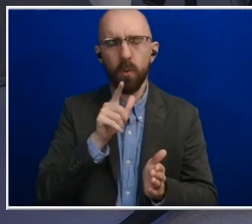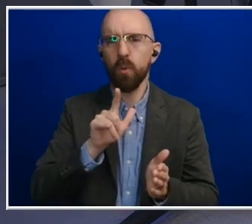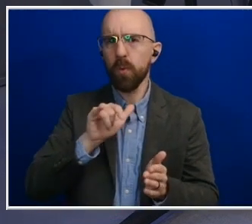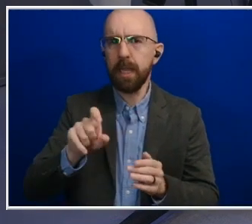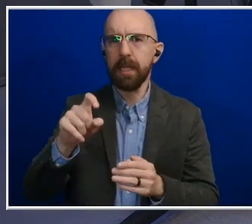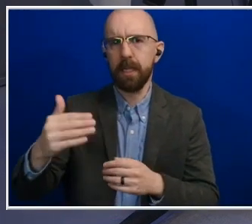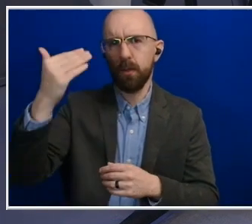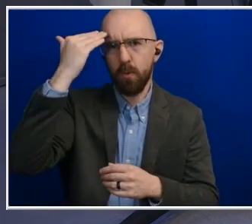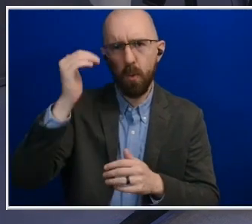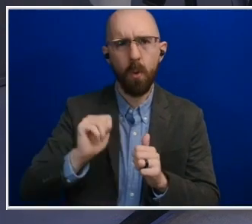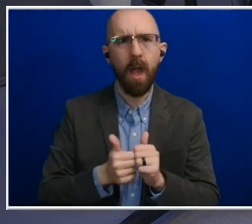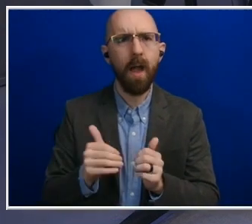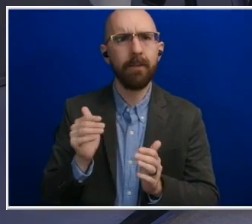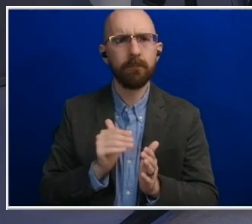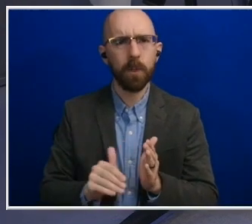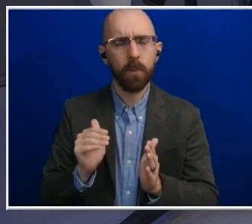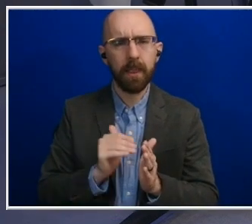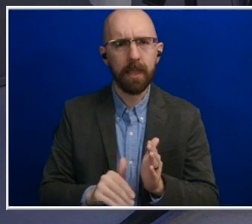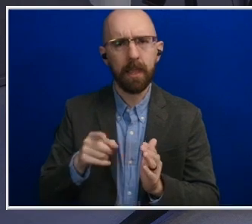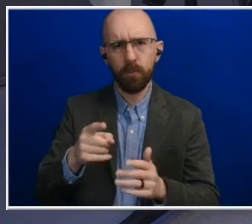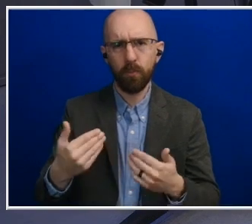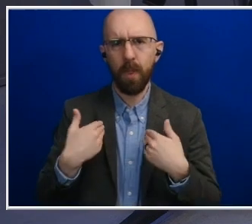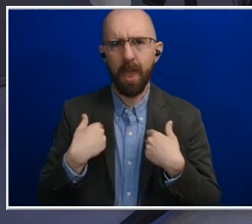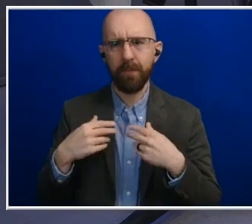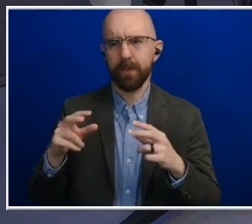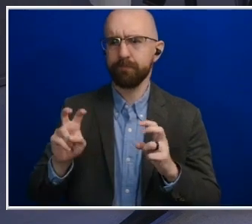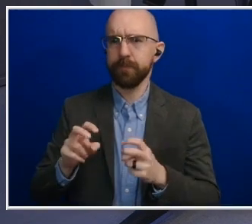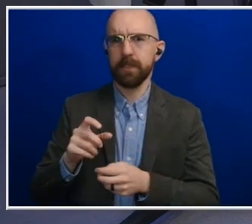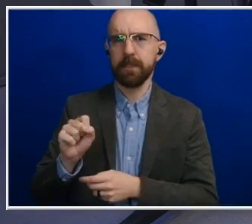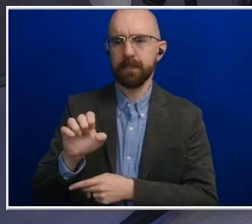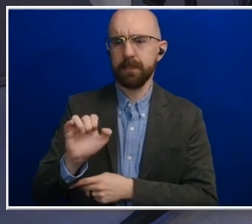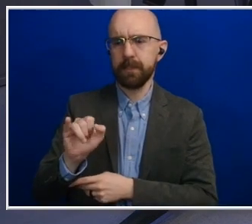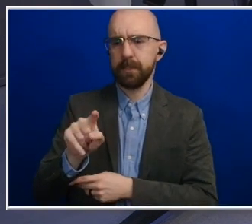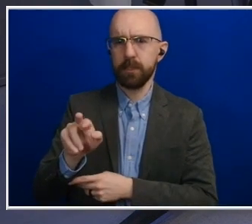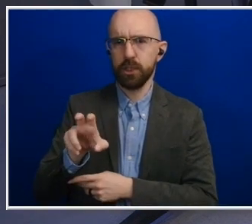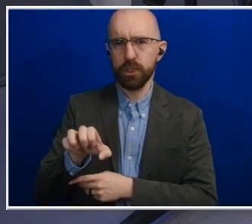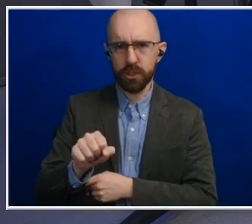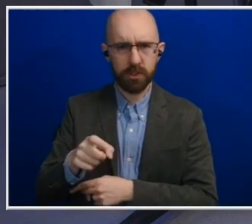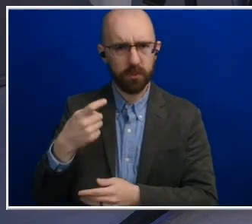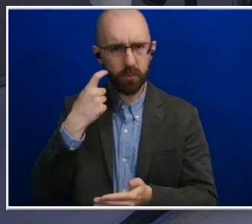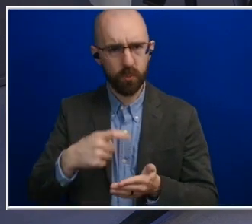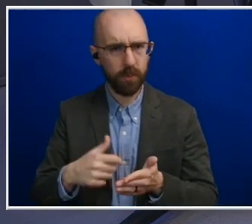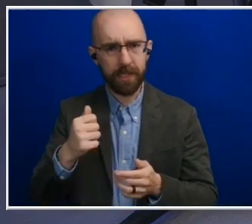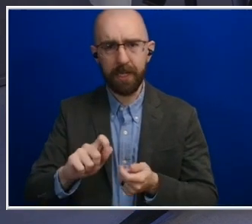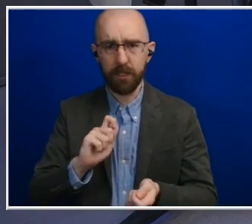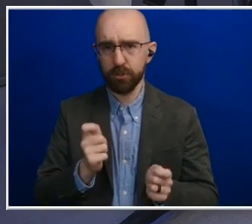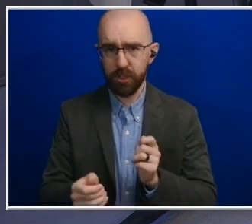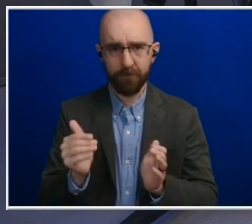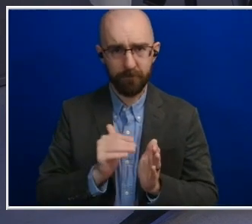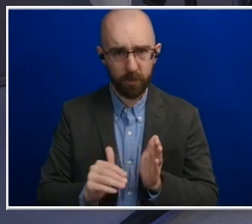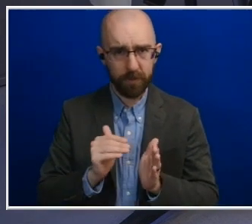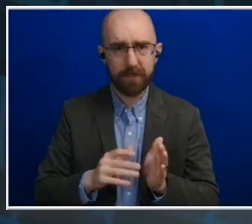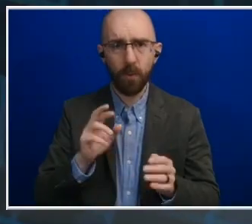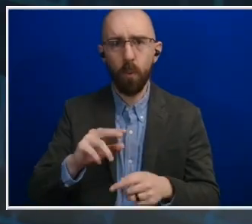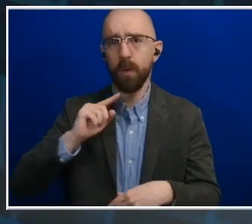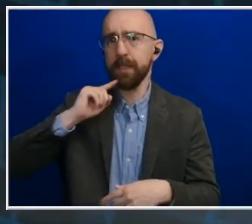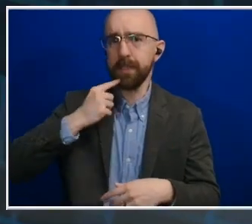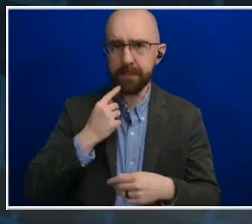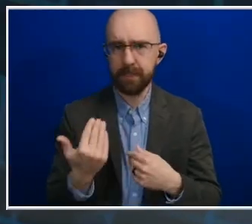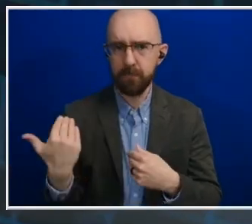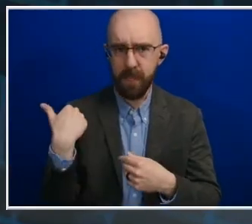frequently did you have seizures, and did you notice any changes in frequency or intensity back then?